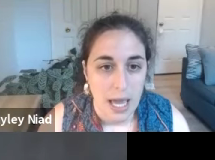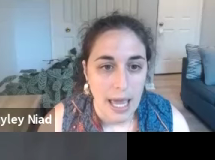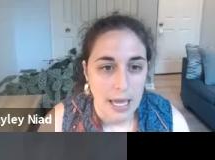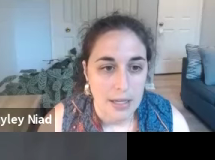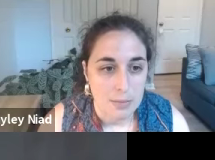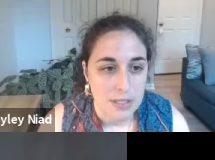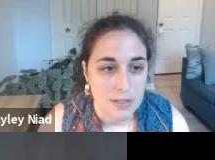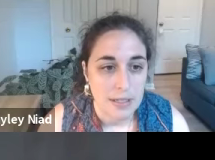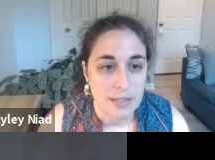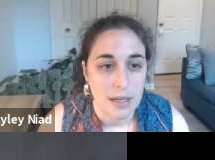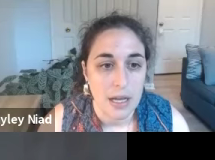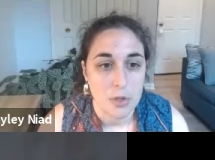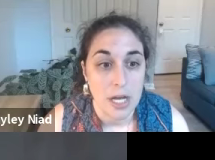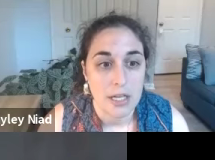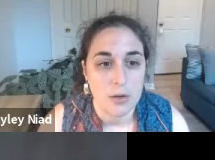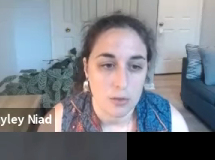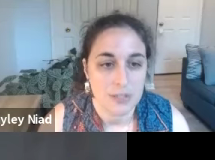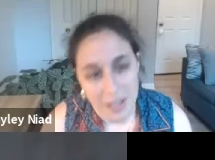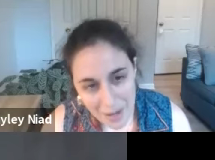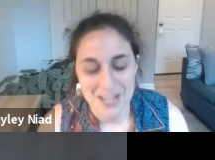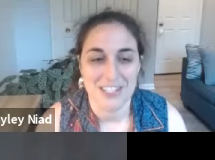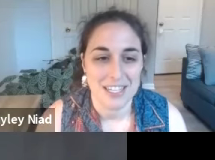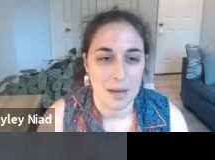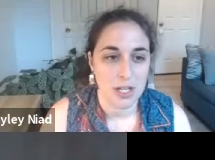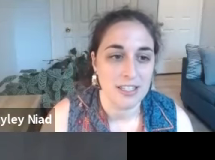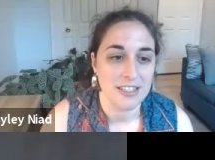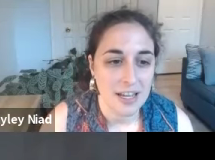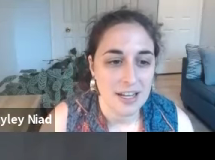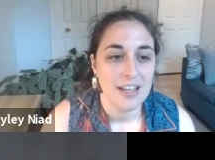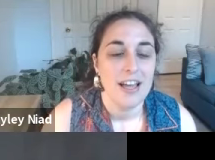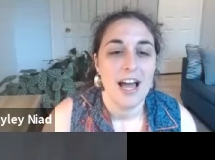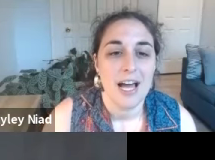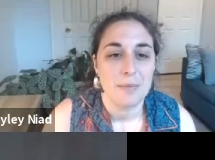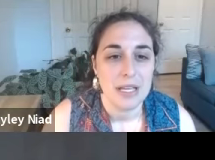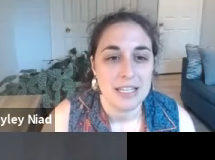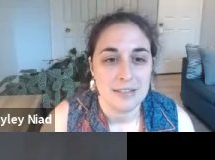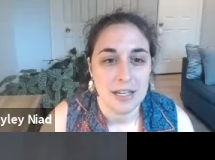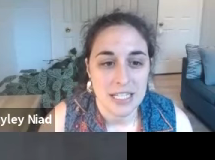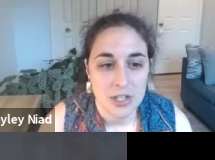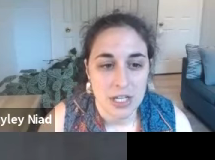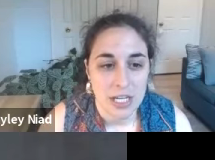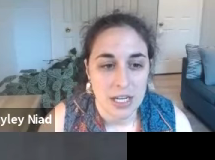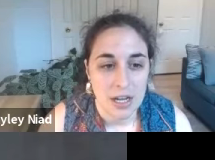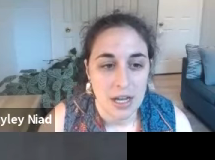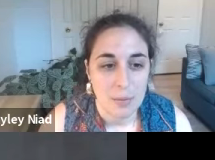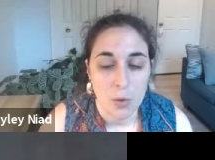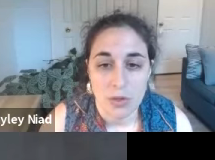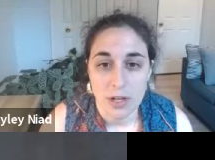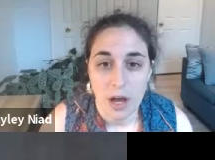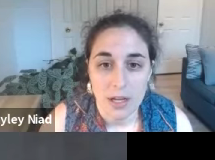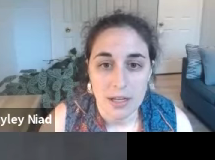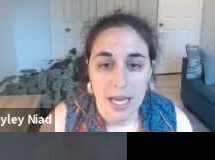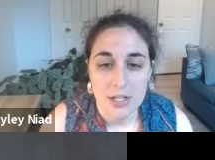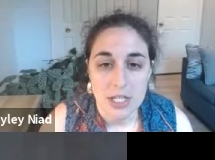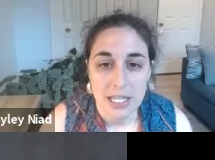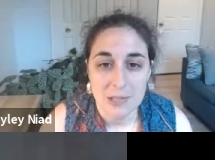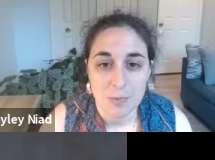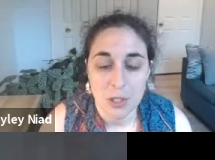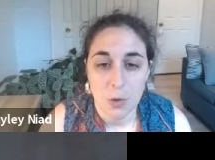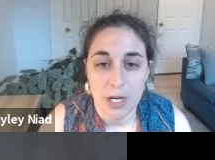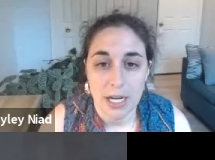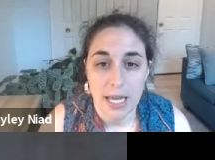classrooms. And Miss Asana Abdullahi, or I should say Abdullahi Asana, is a teacher in Northern Ghana, and